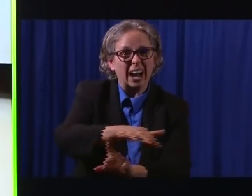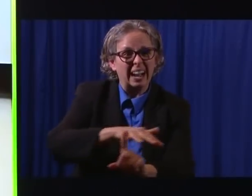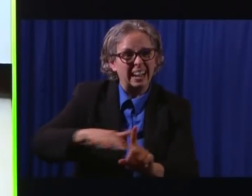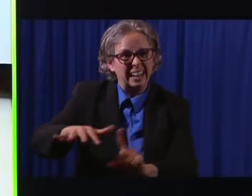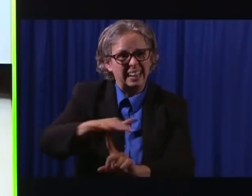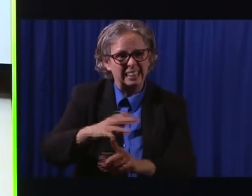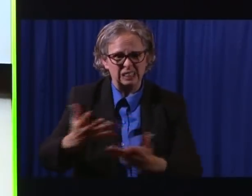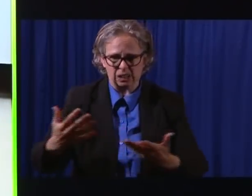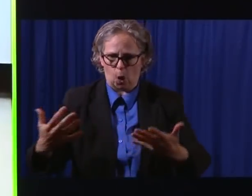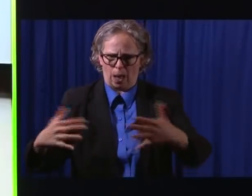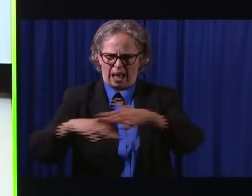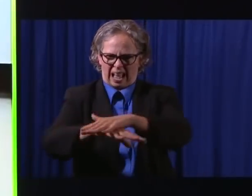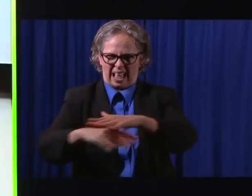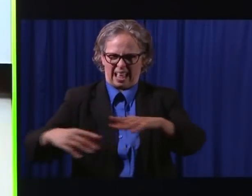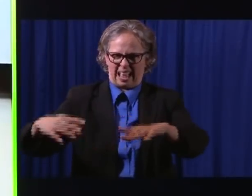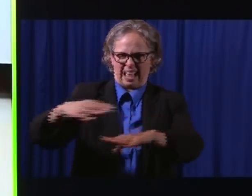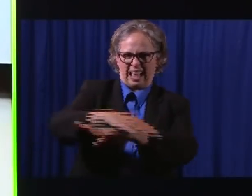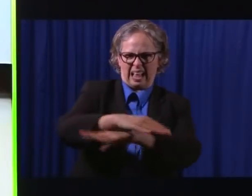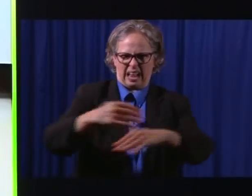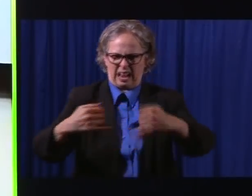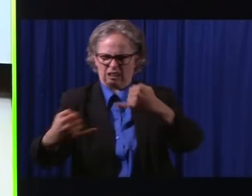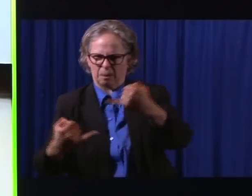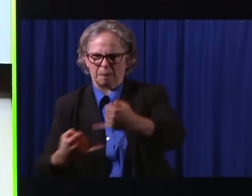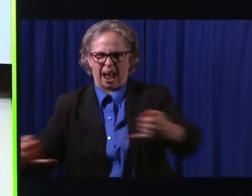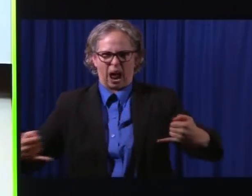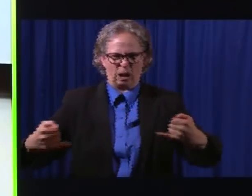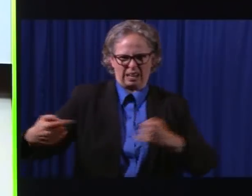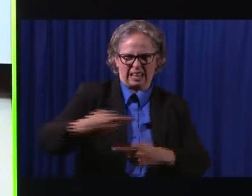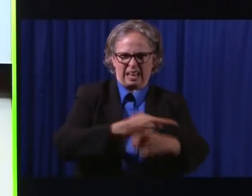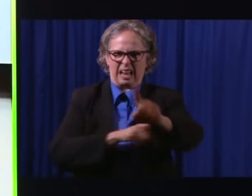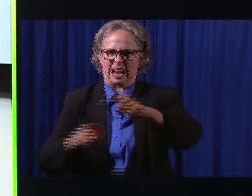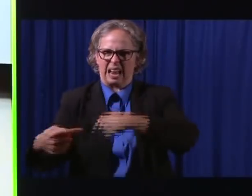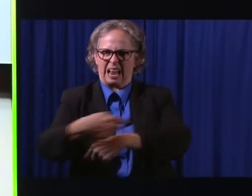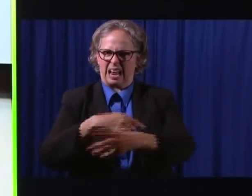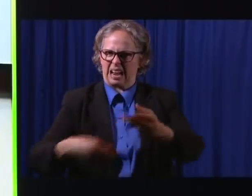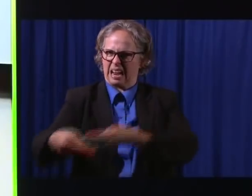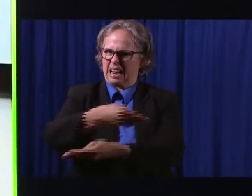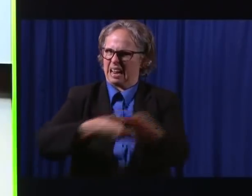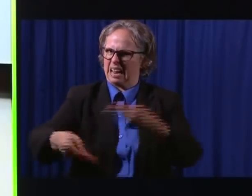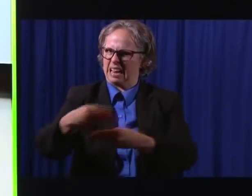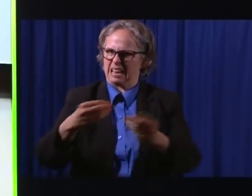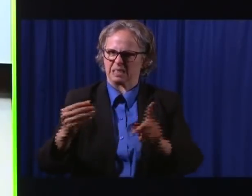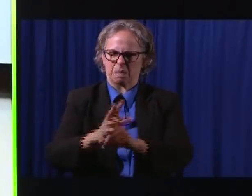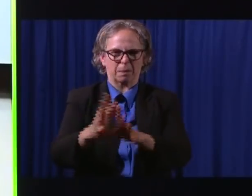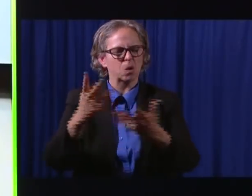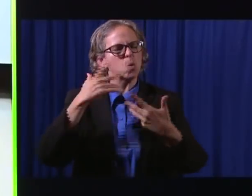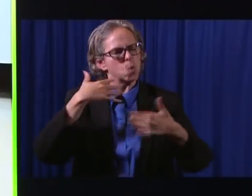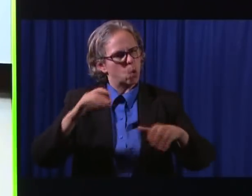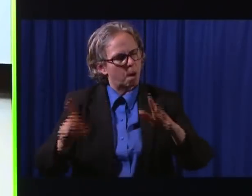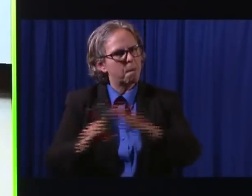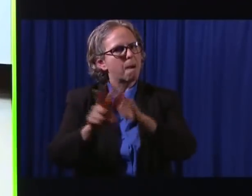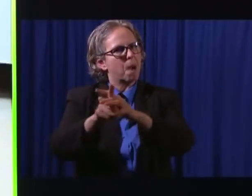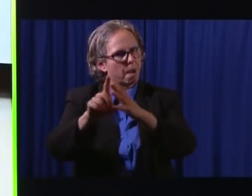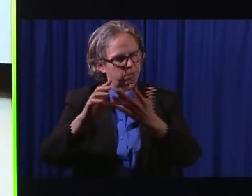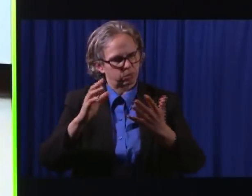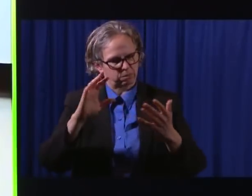being seen across the community in many different places in different ways. And particularly as we're